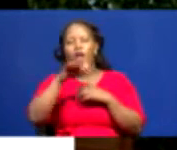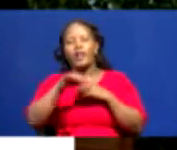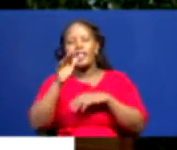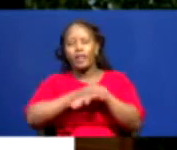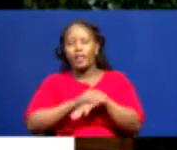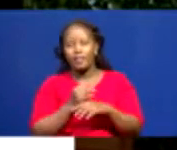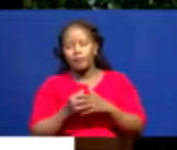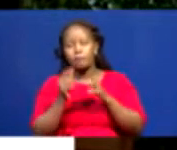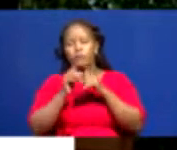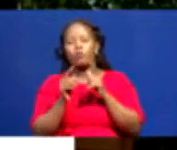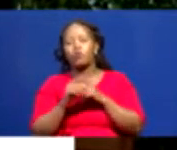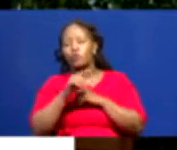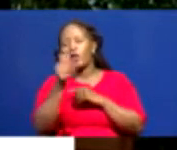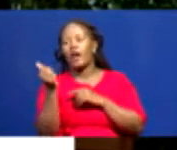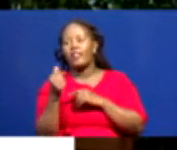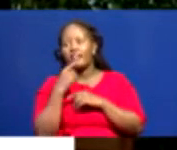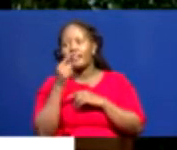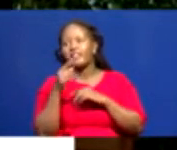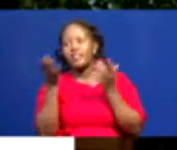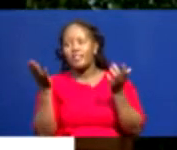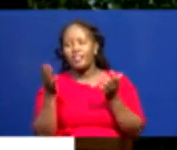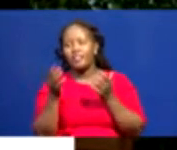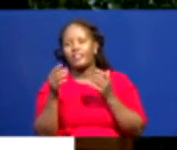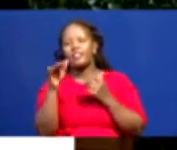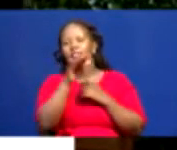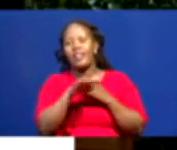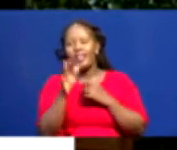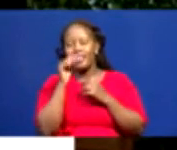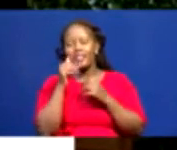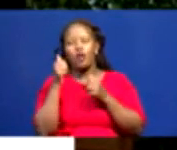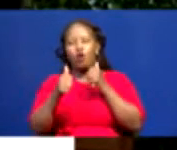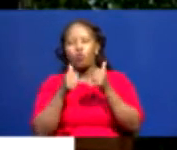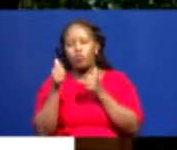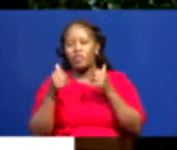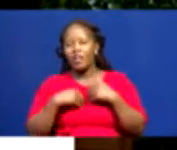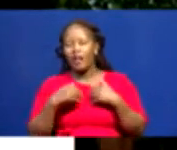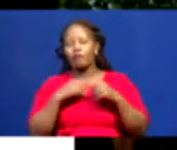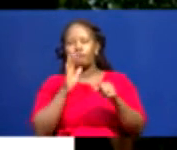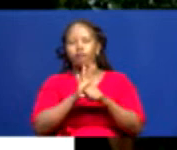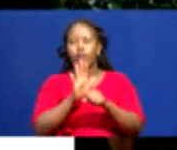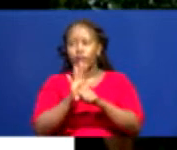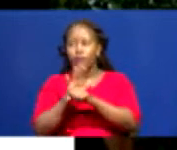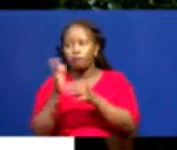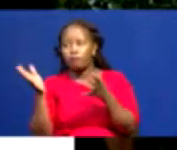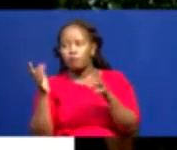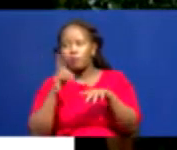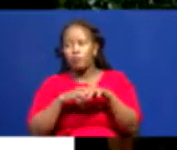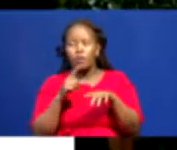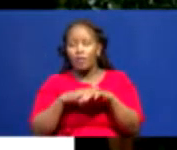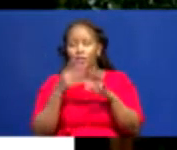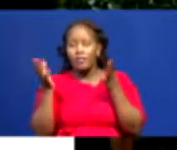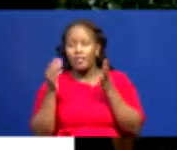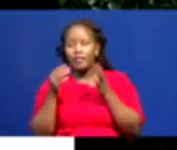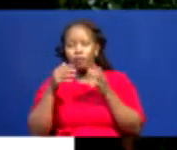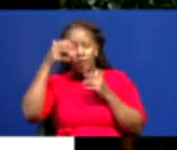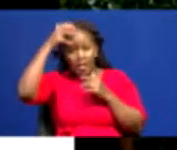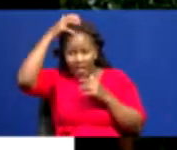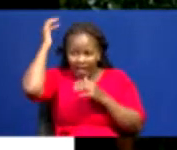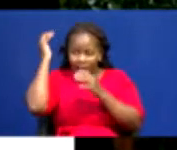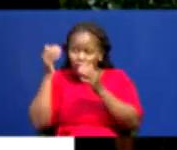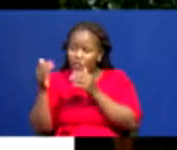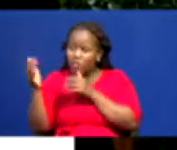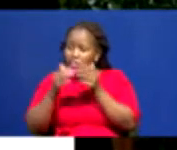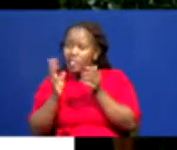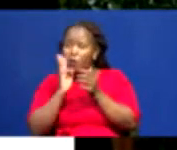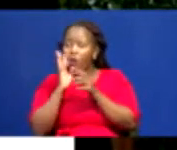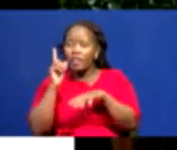Tena hatusemi tena swimming lions peke yake. Fishing lions. Lion anaenda kukaa karibu na maji hivi, samaki akitoka